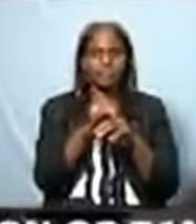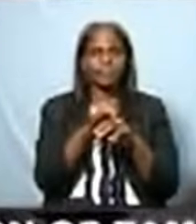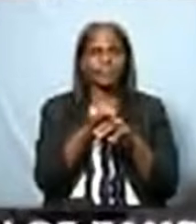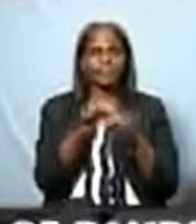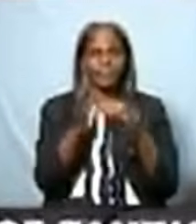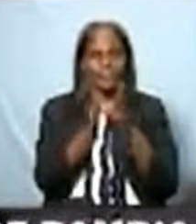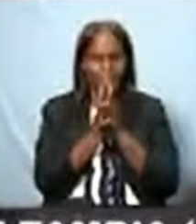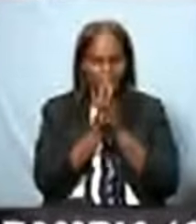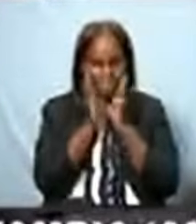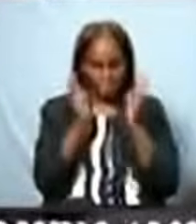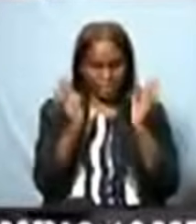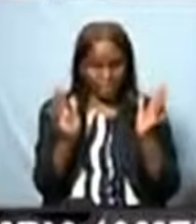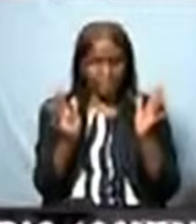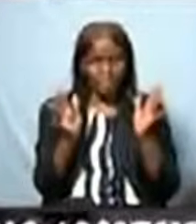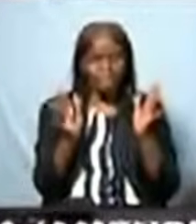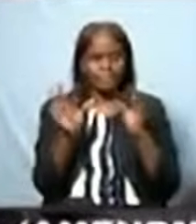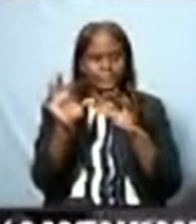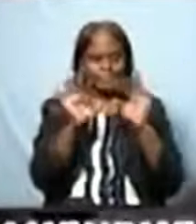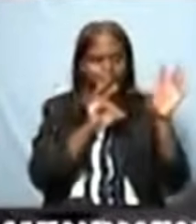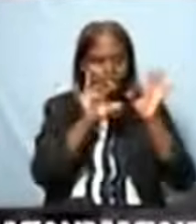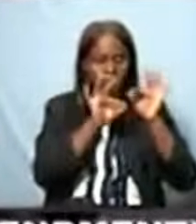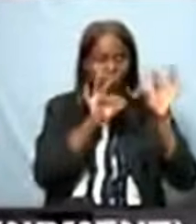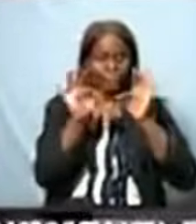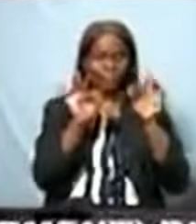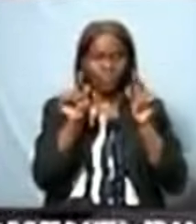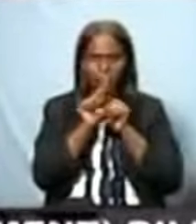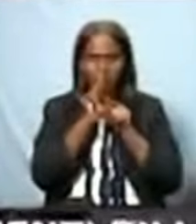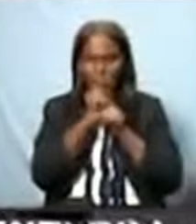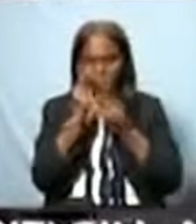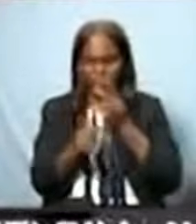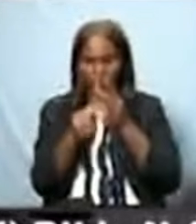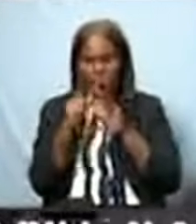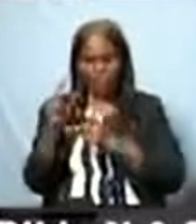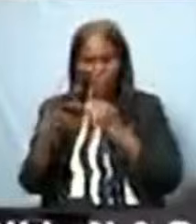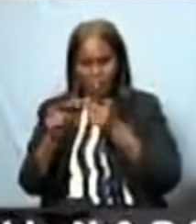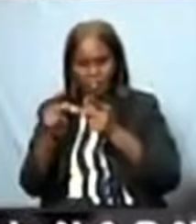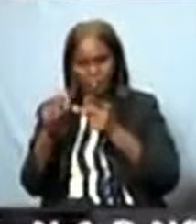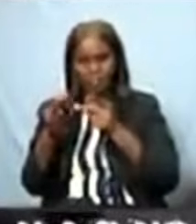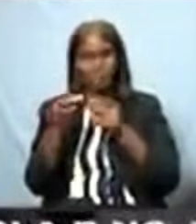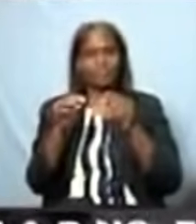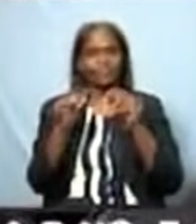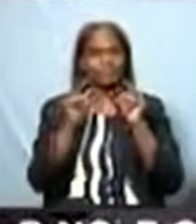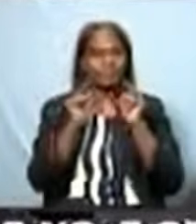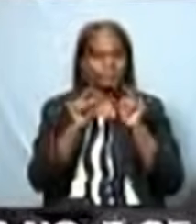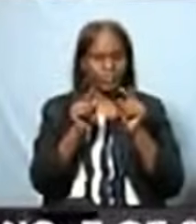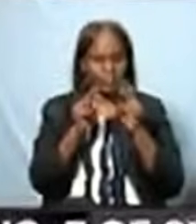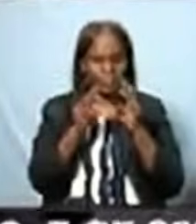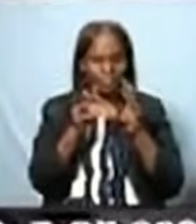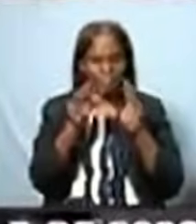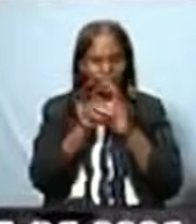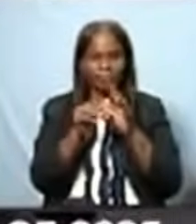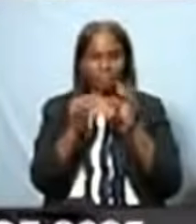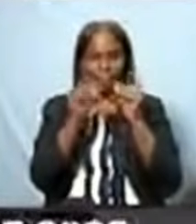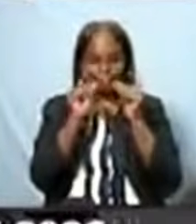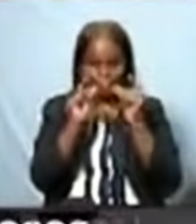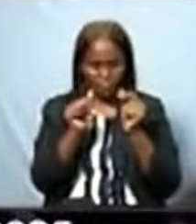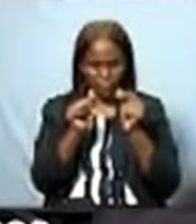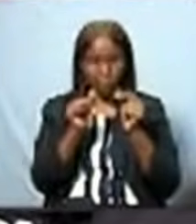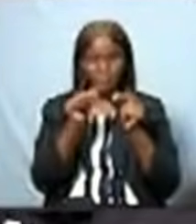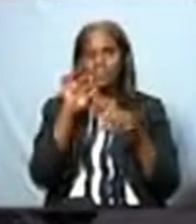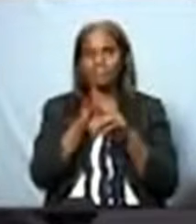is wider, and the nomination is just a process or a stage in arriving